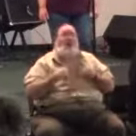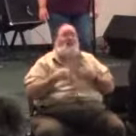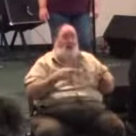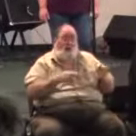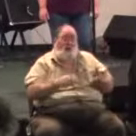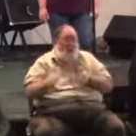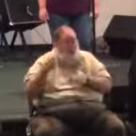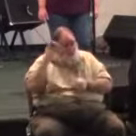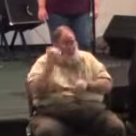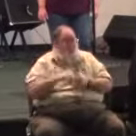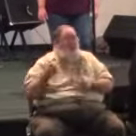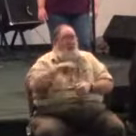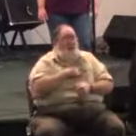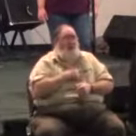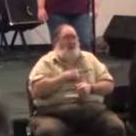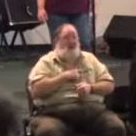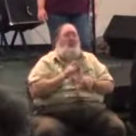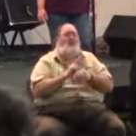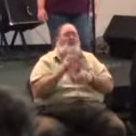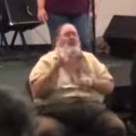us for His glory and His honor.